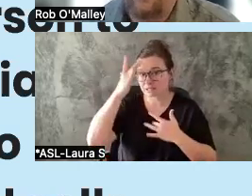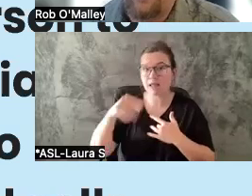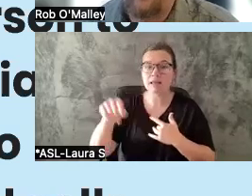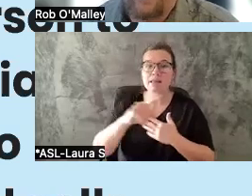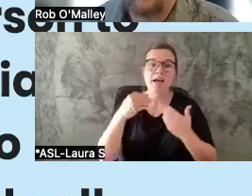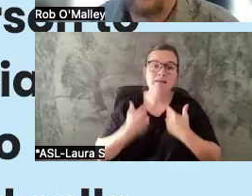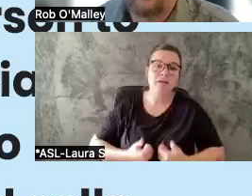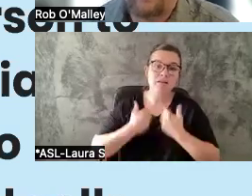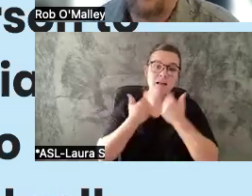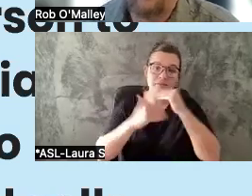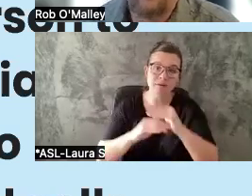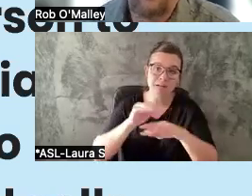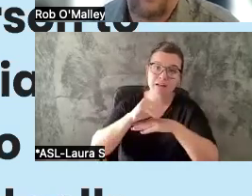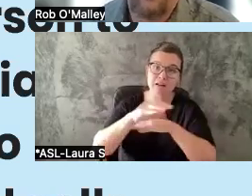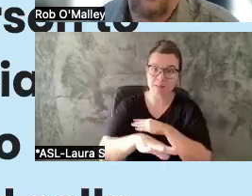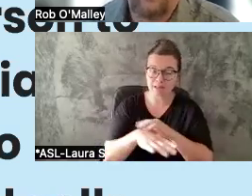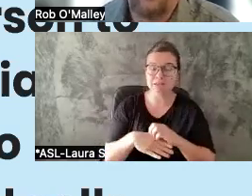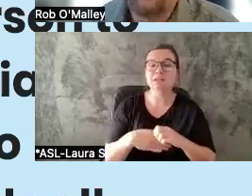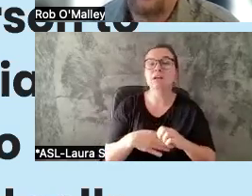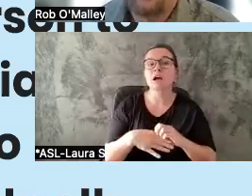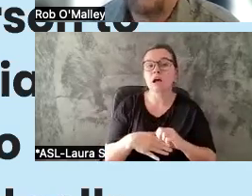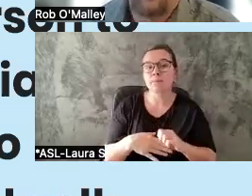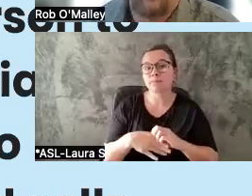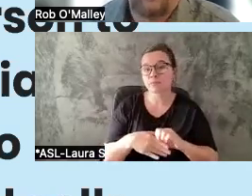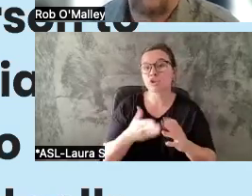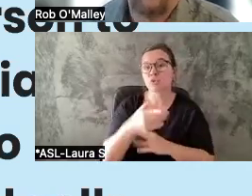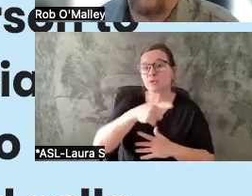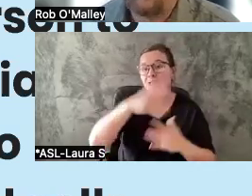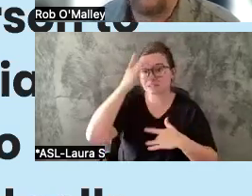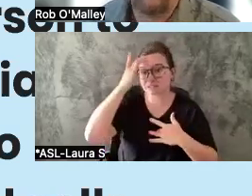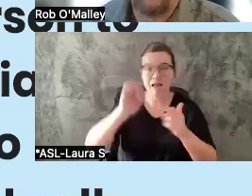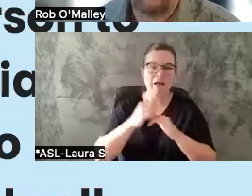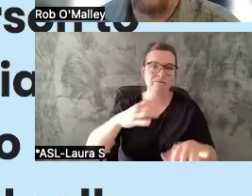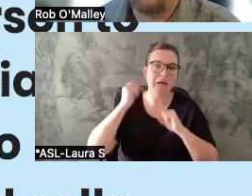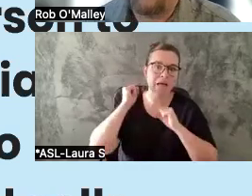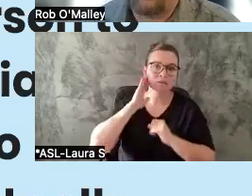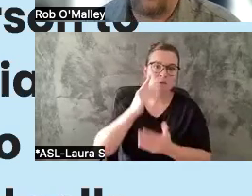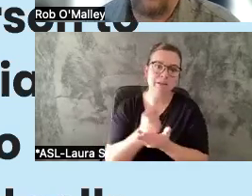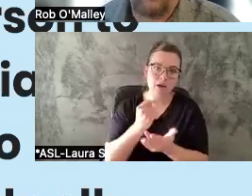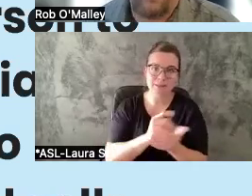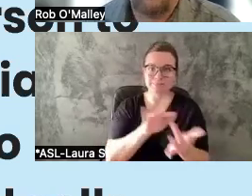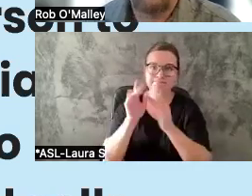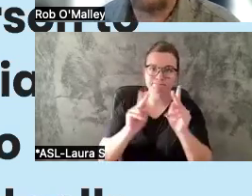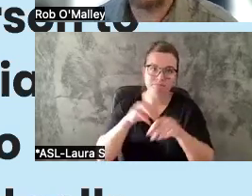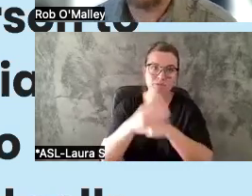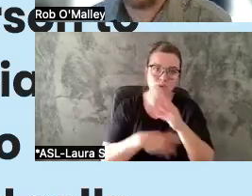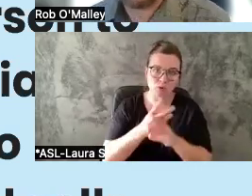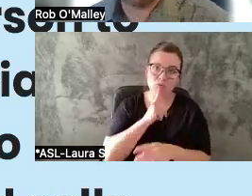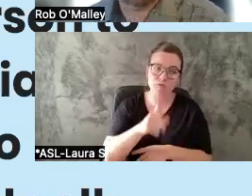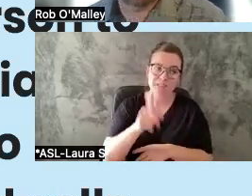life-limiting impacts due to sickle cell disease, how quickly will this therapy reach people around the world who need it?